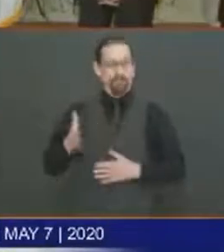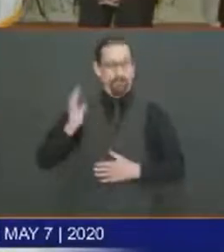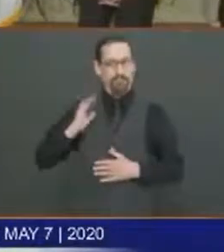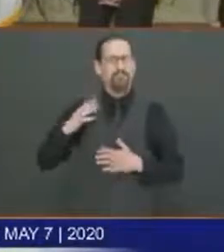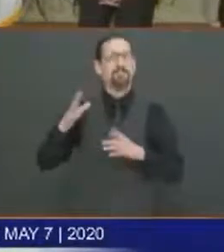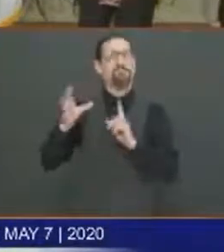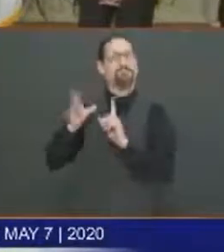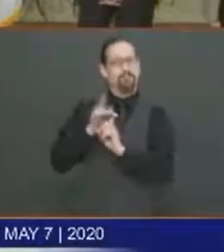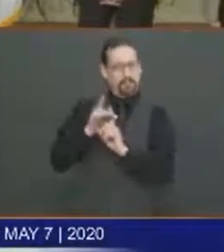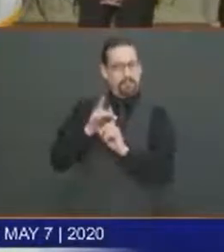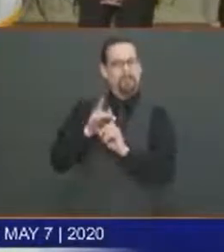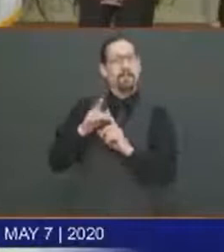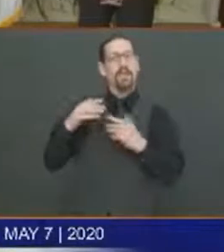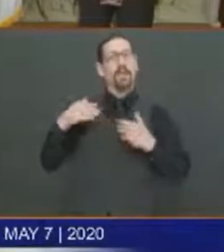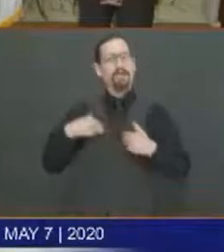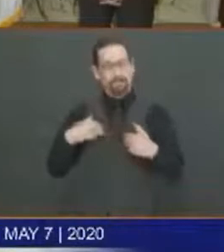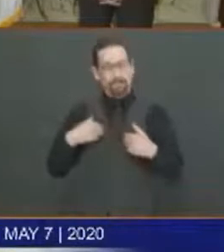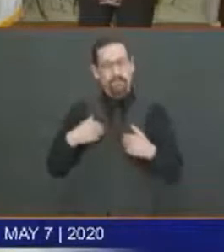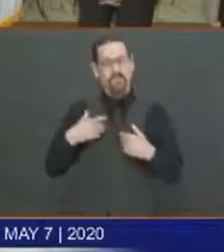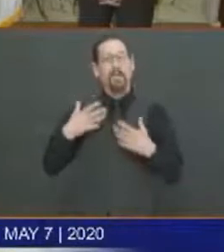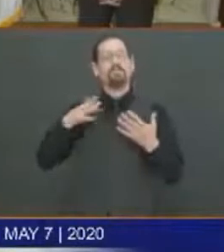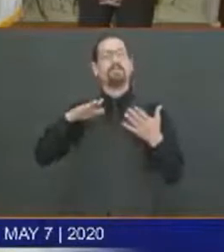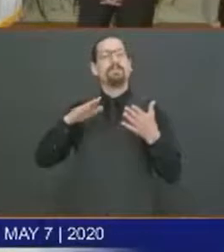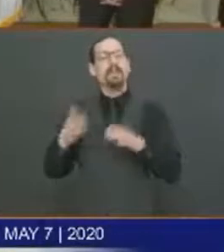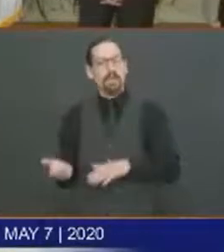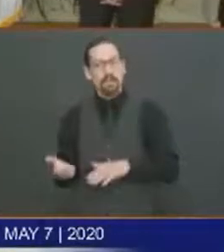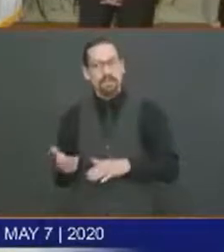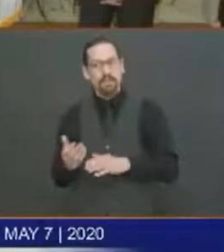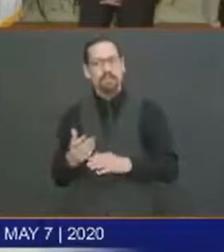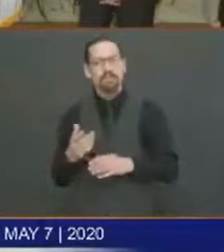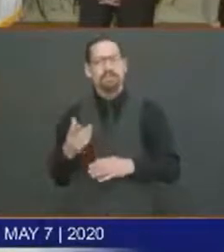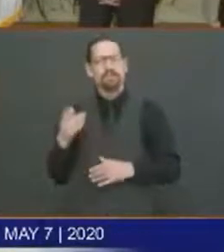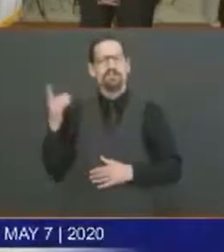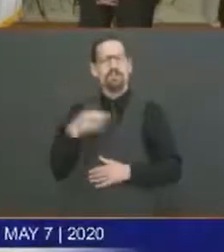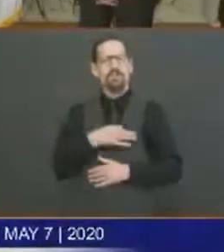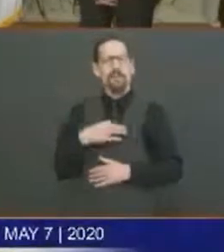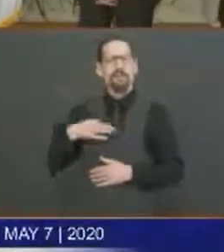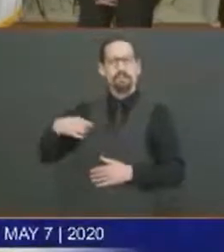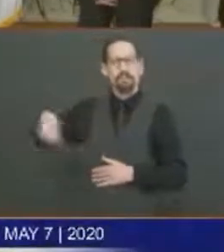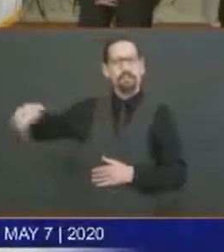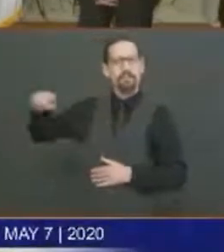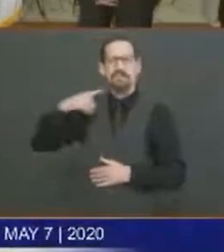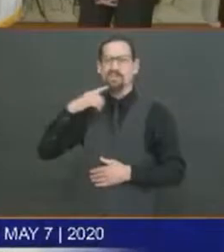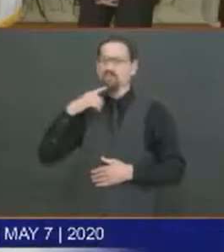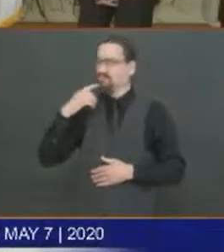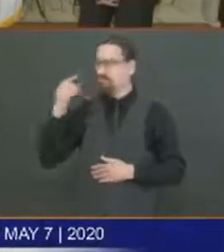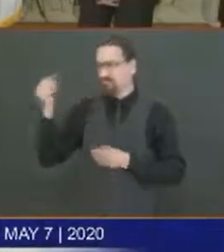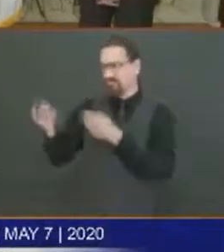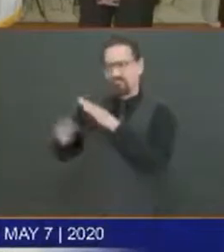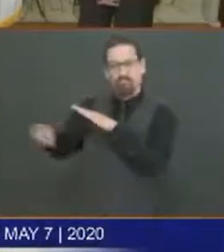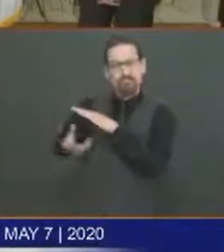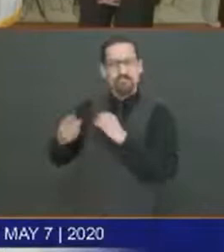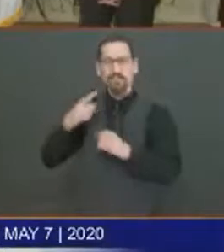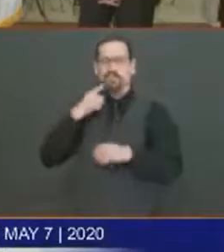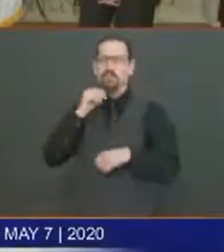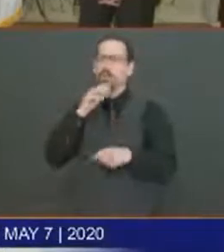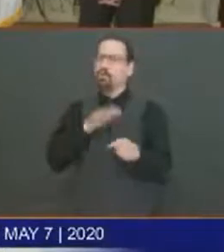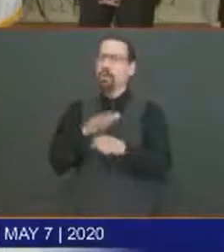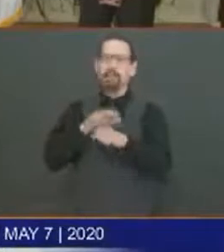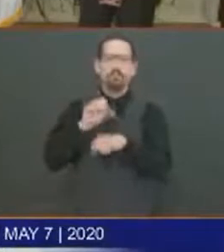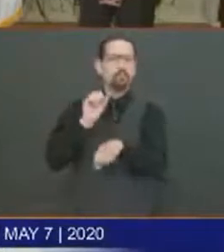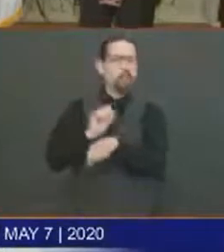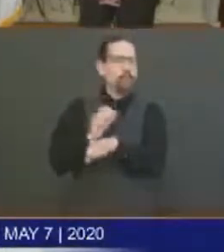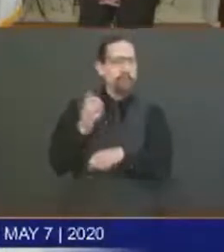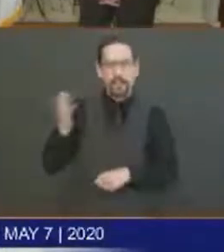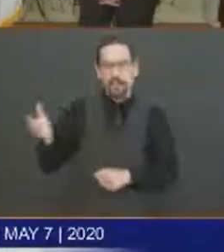have died. Staff members have told us there is a shortage of workers and PPE there. What is your understanding of resources at the home